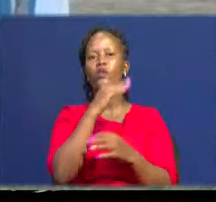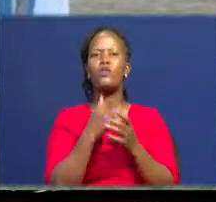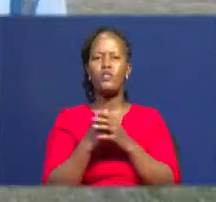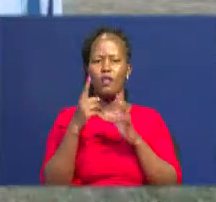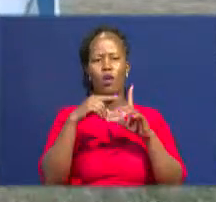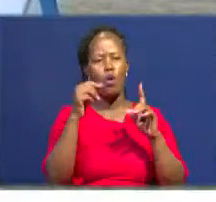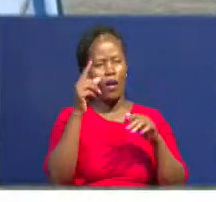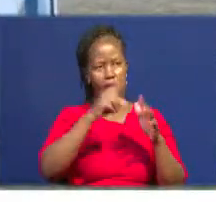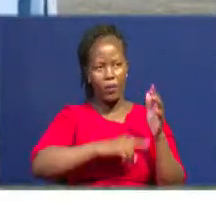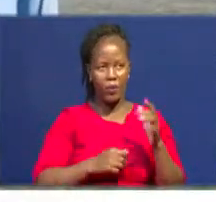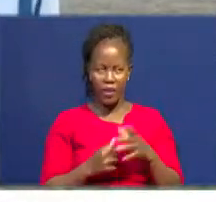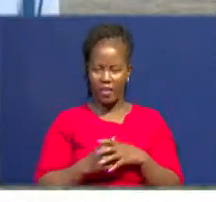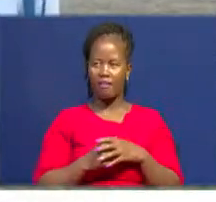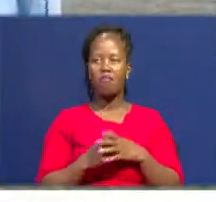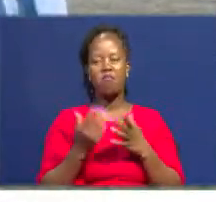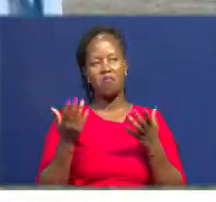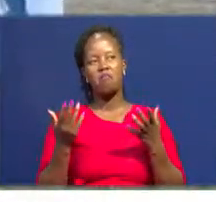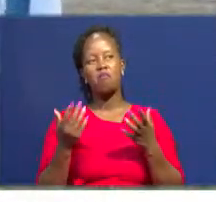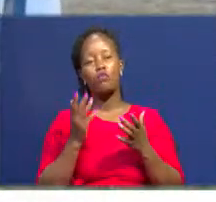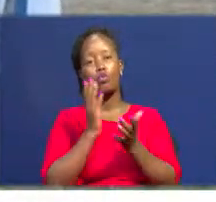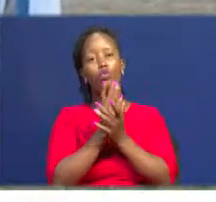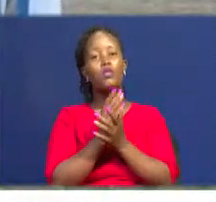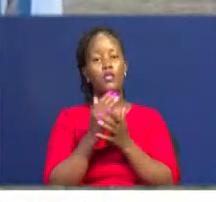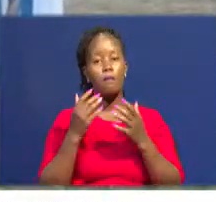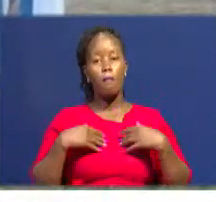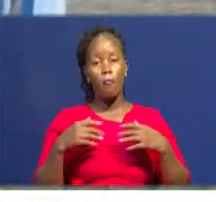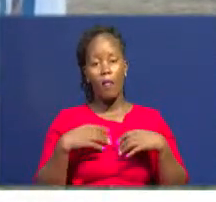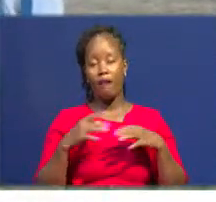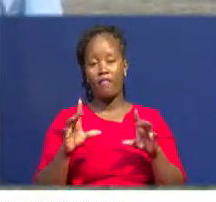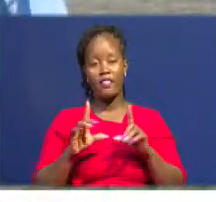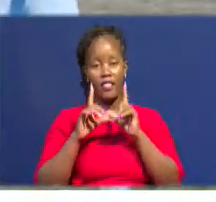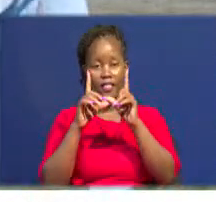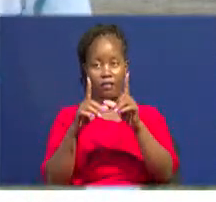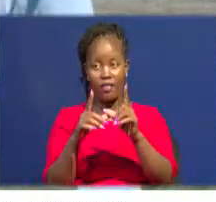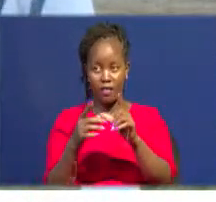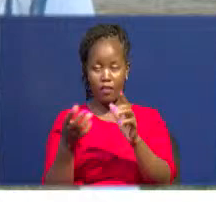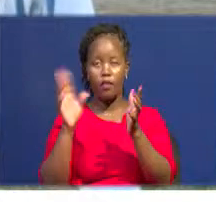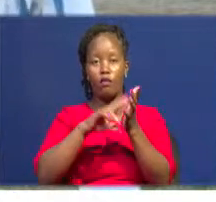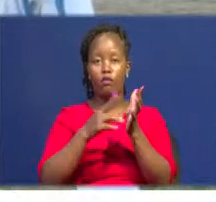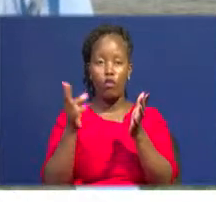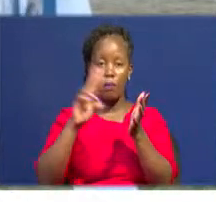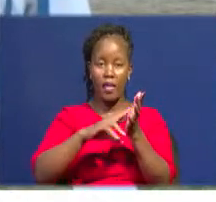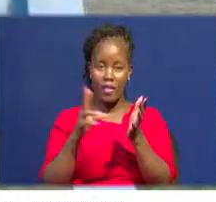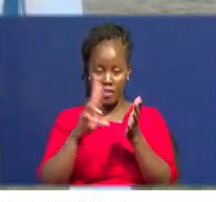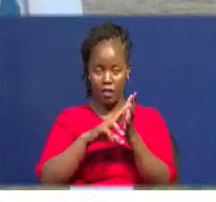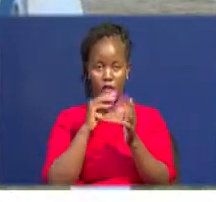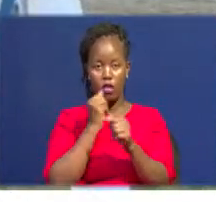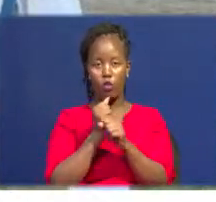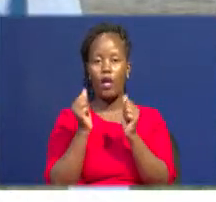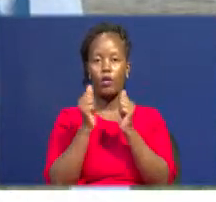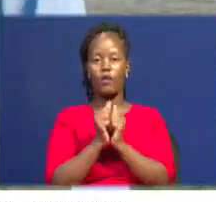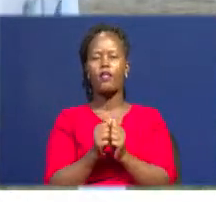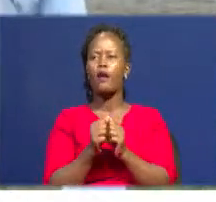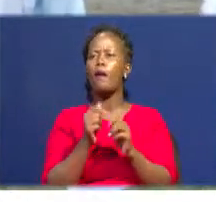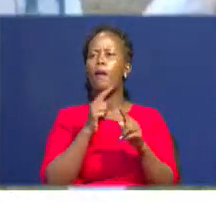you, yes, calling an interim certificate from the registrar. Let's work together for this. But